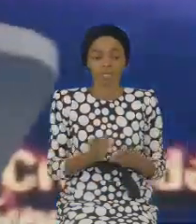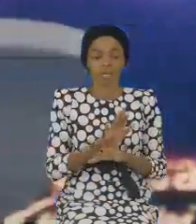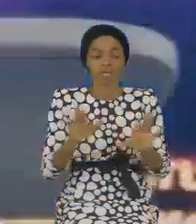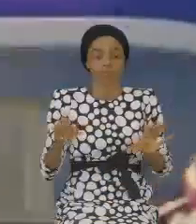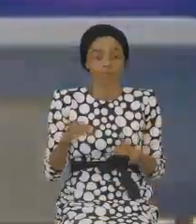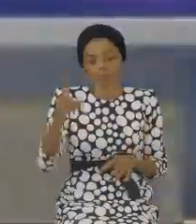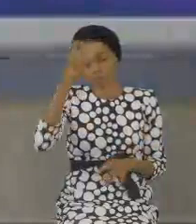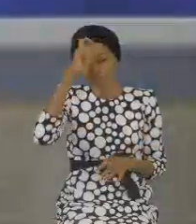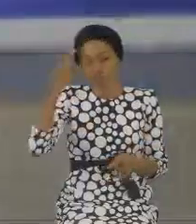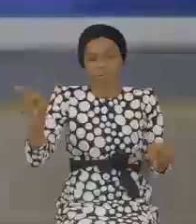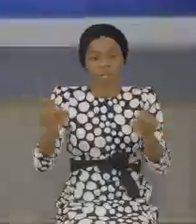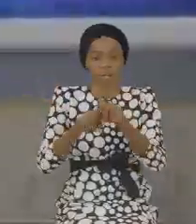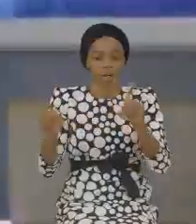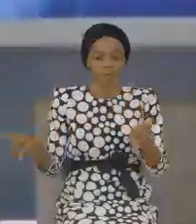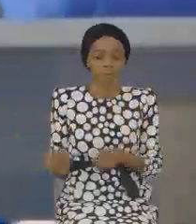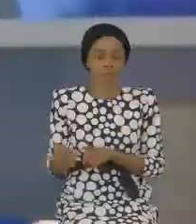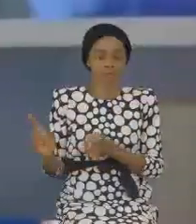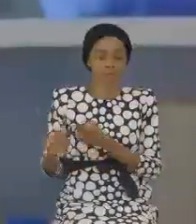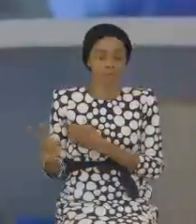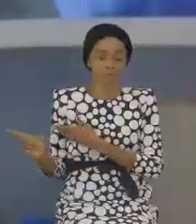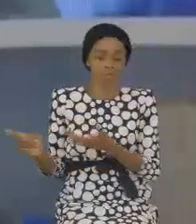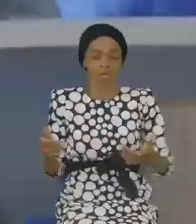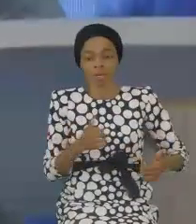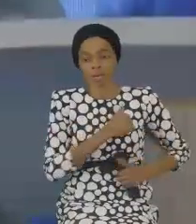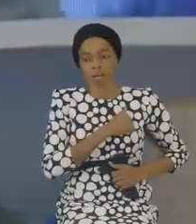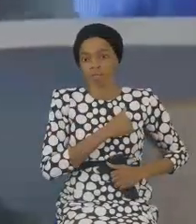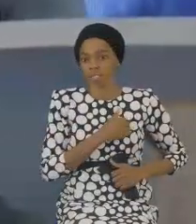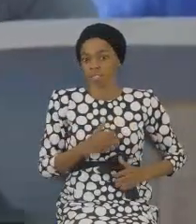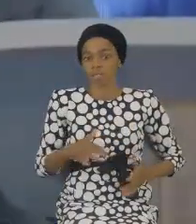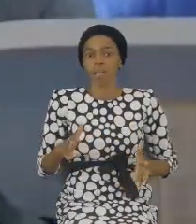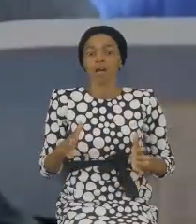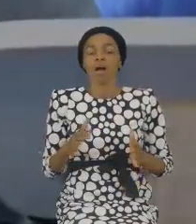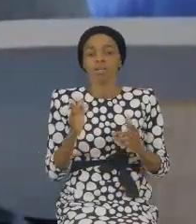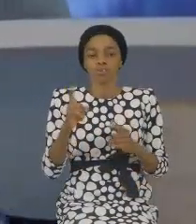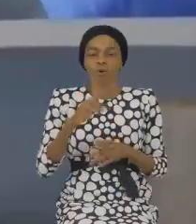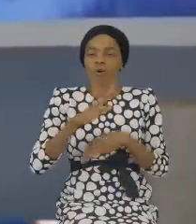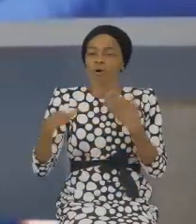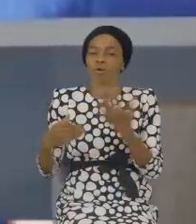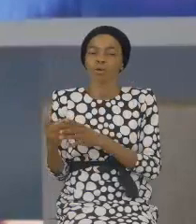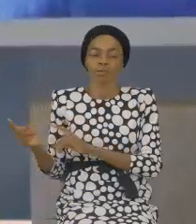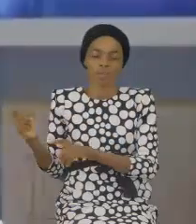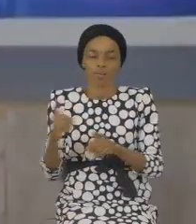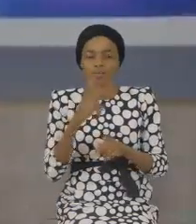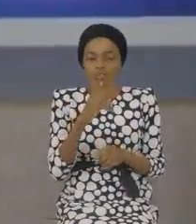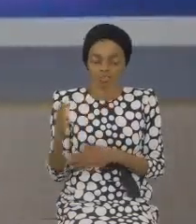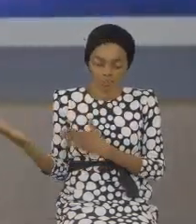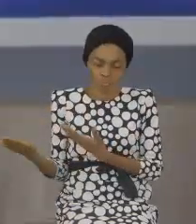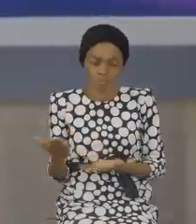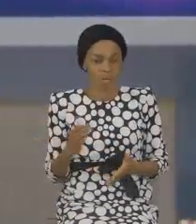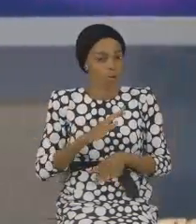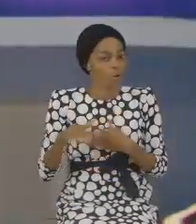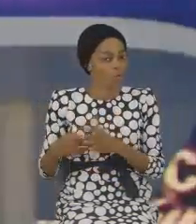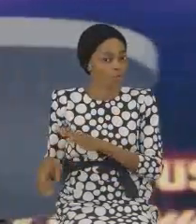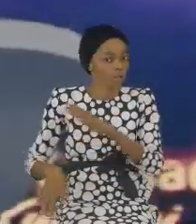Egypt according to their armies. All of them, you bring them out.